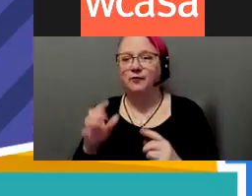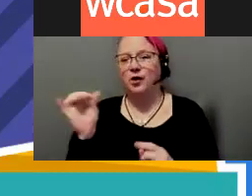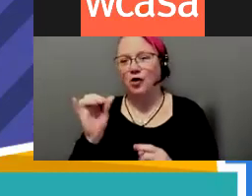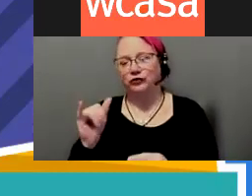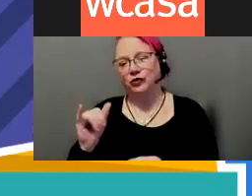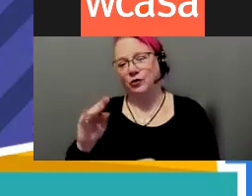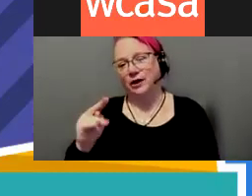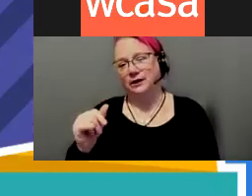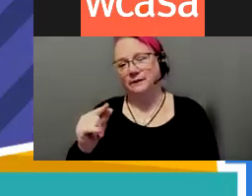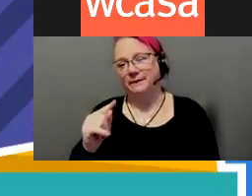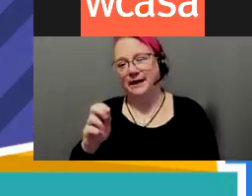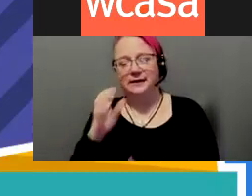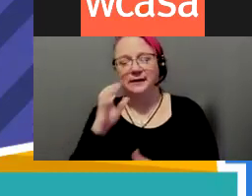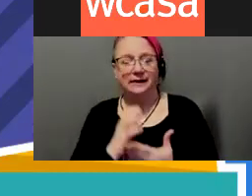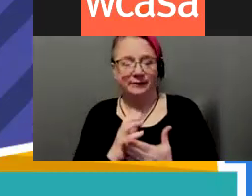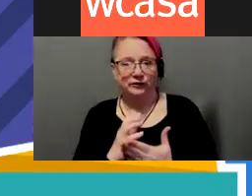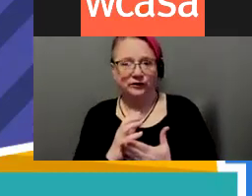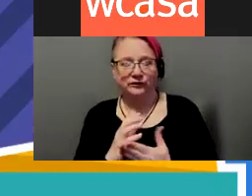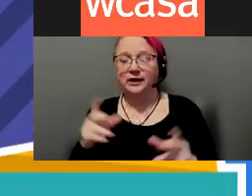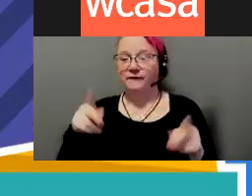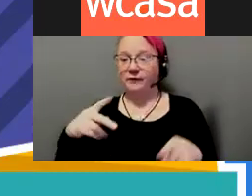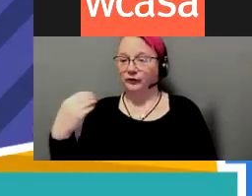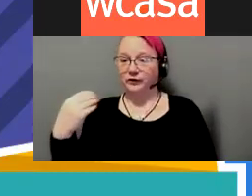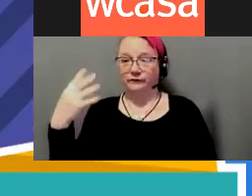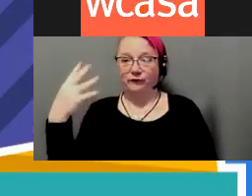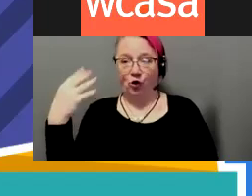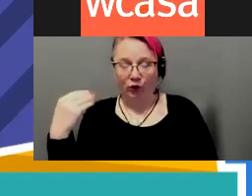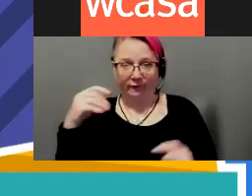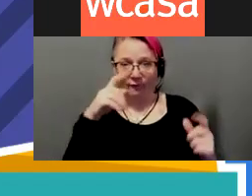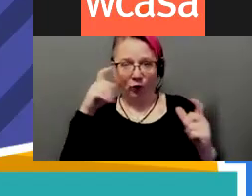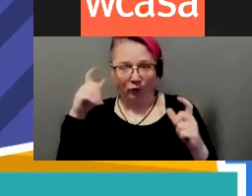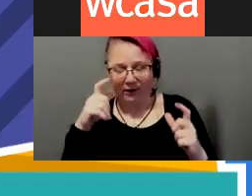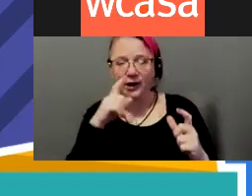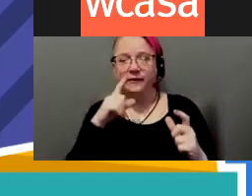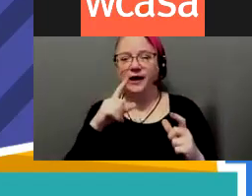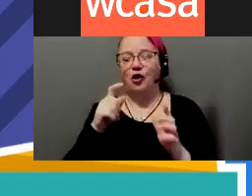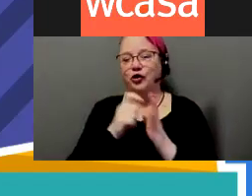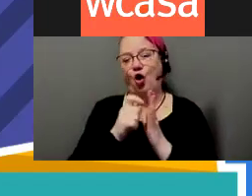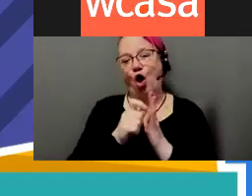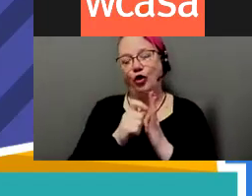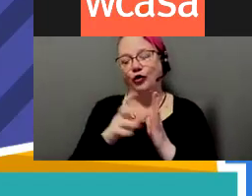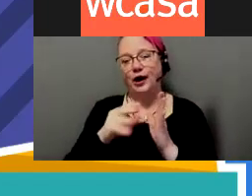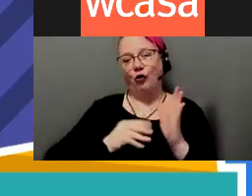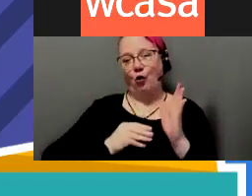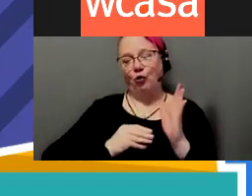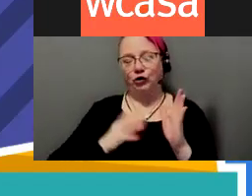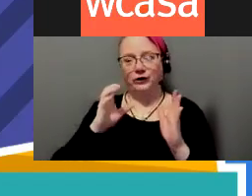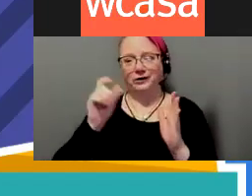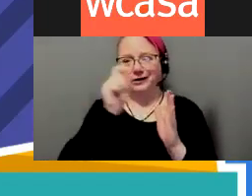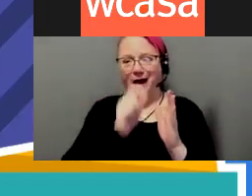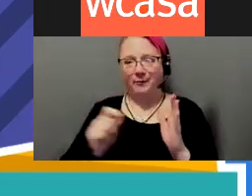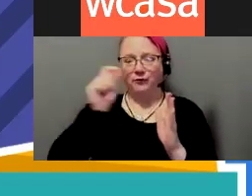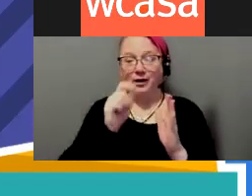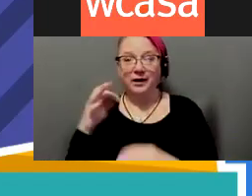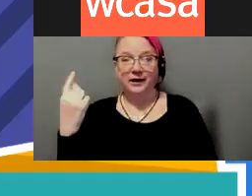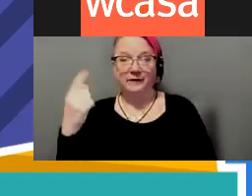as well. When a person takes a photograph, they are considered its author and owner of copyright to that image. If someone